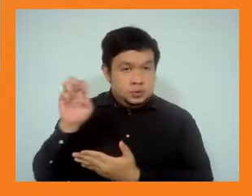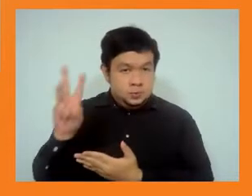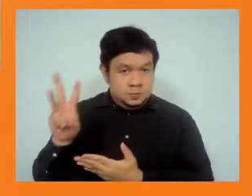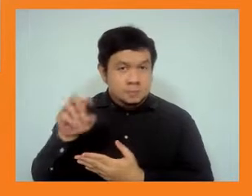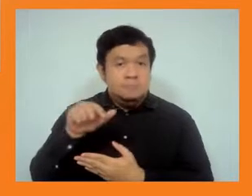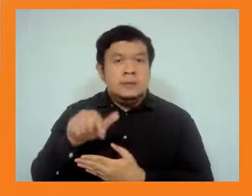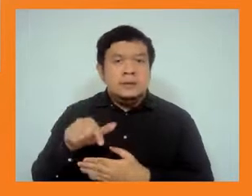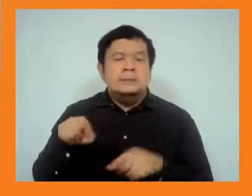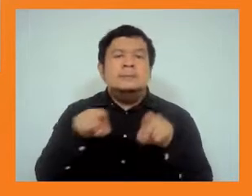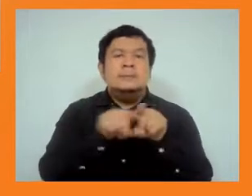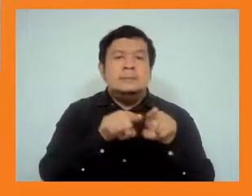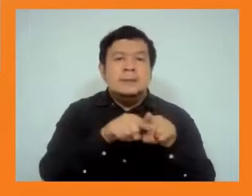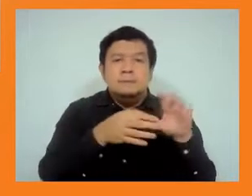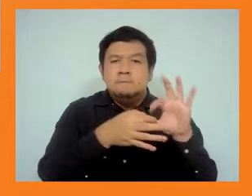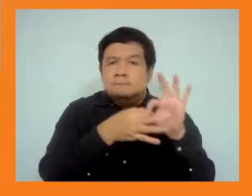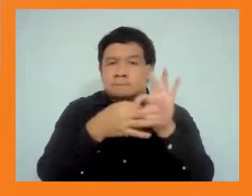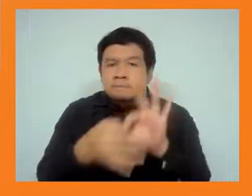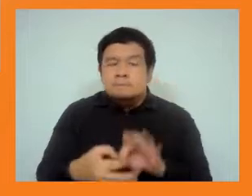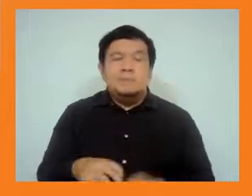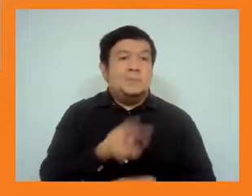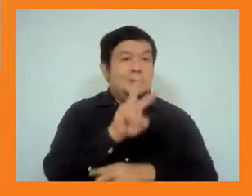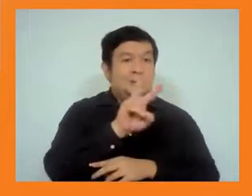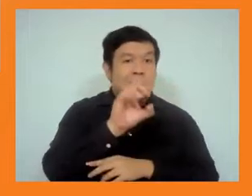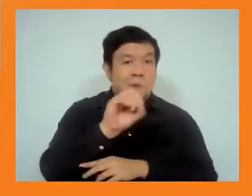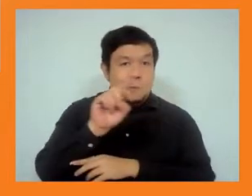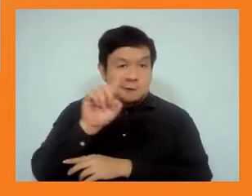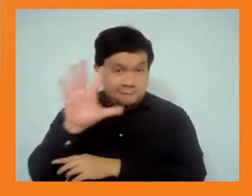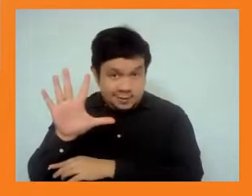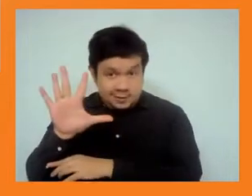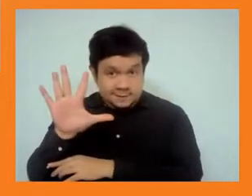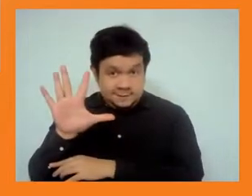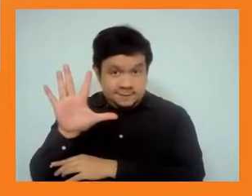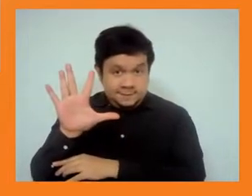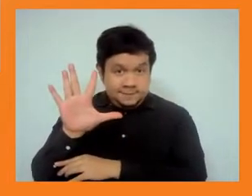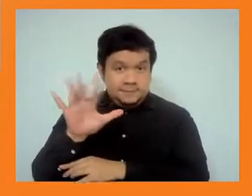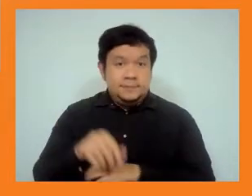some of the debts. I think Sri Lanka is in that situation.